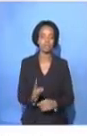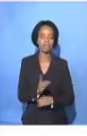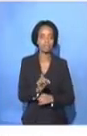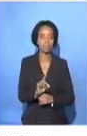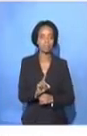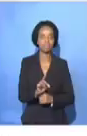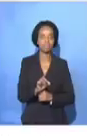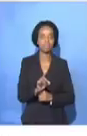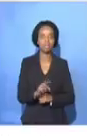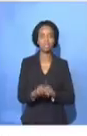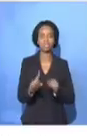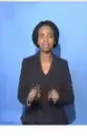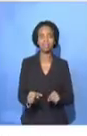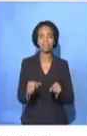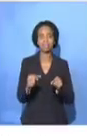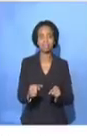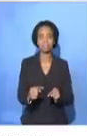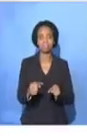non-adversarial